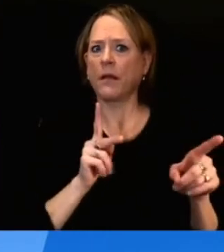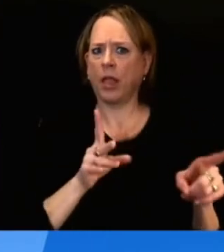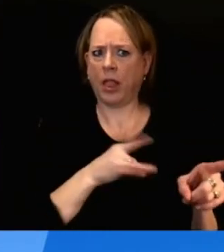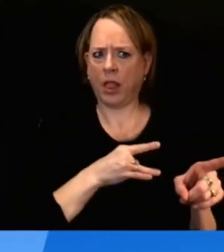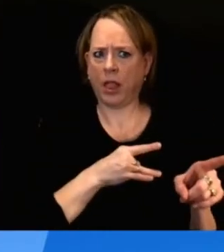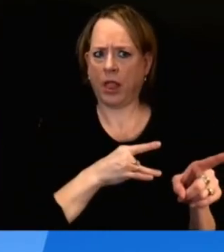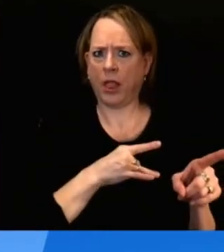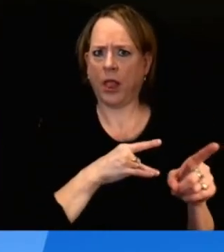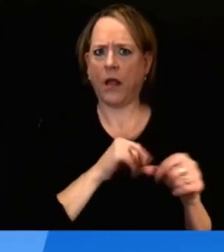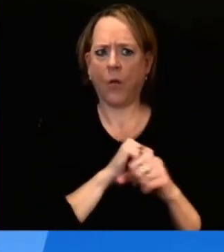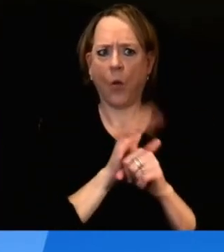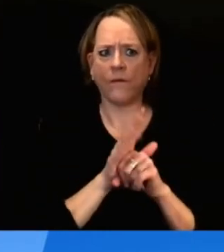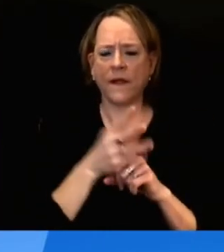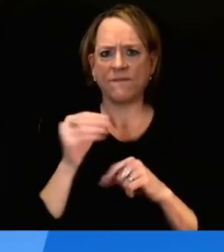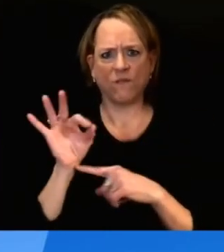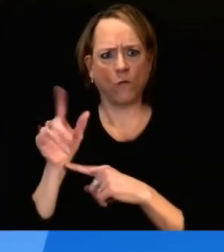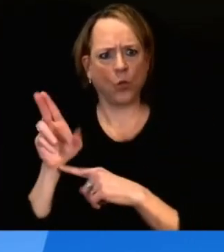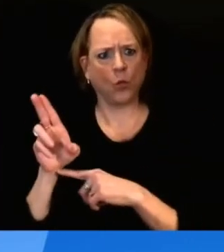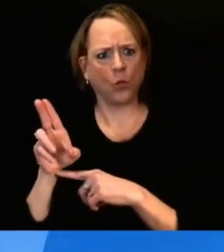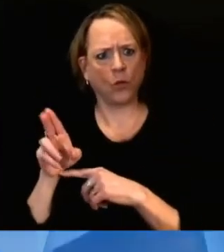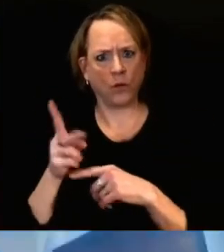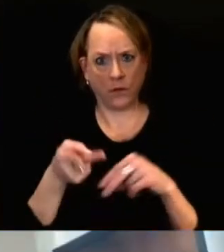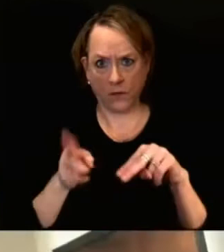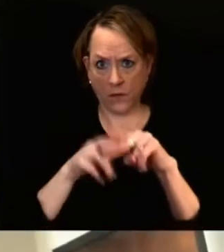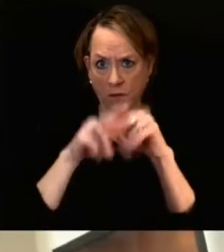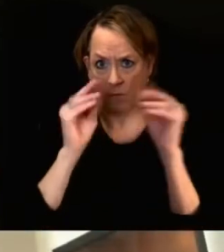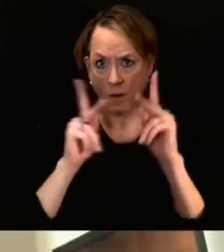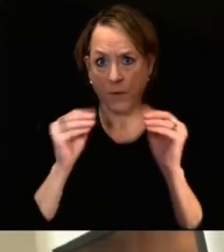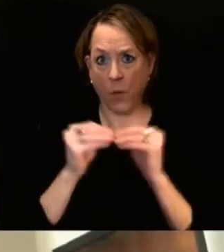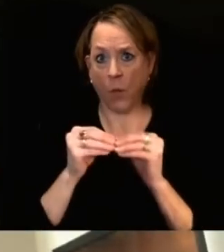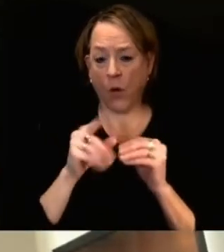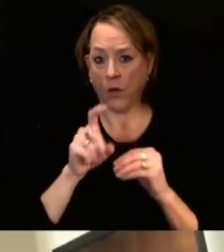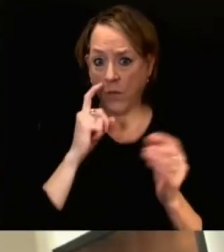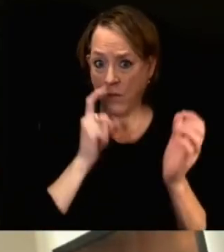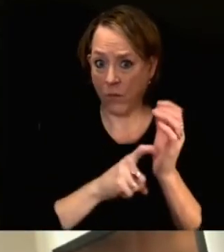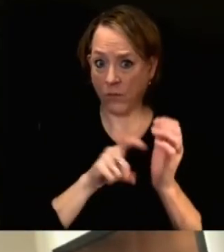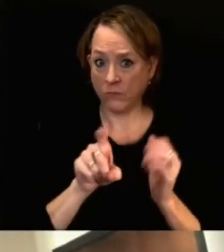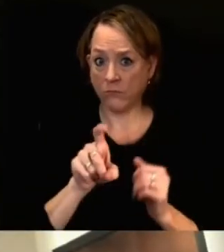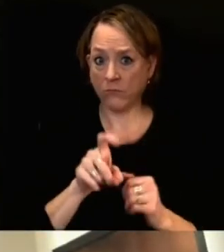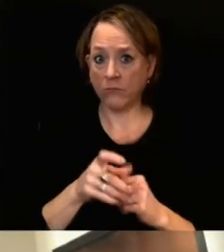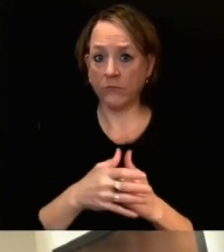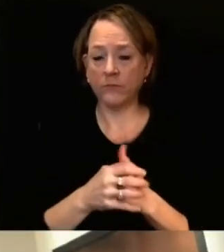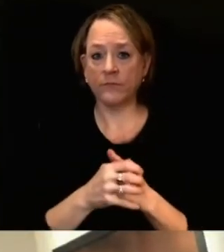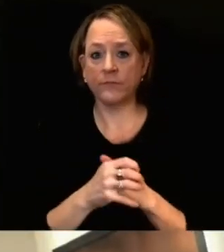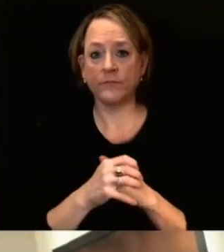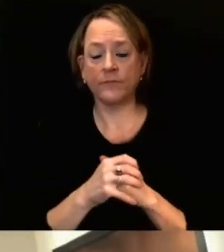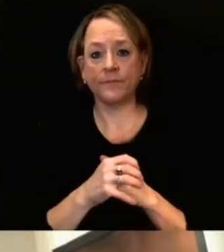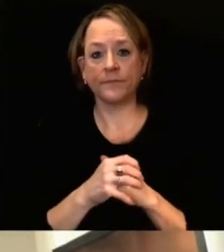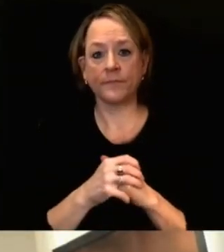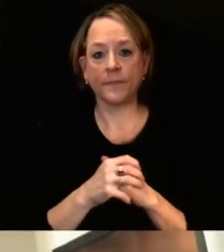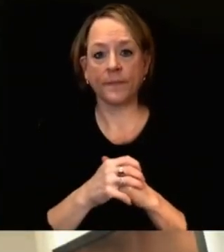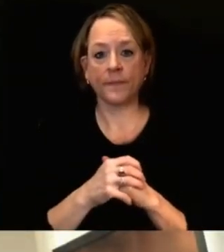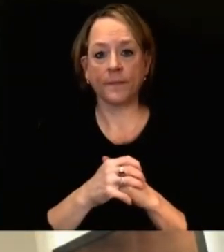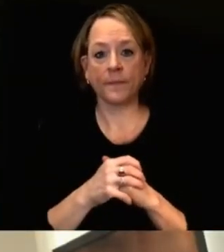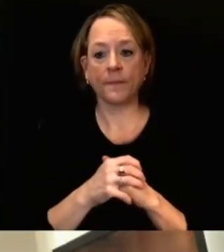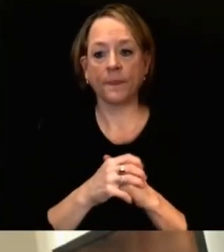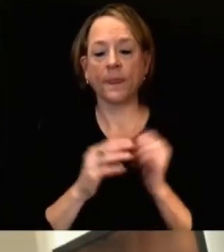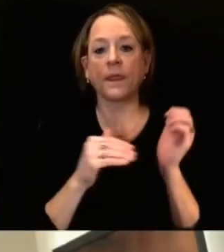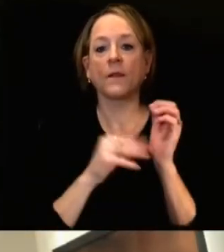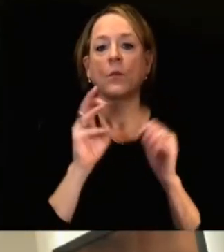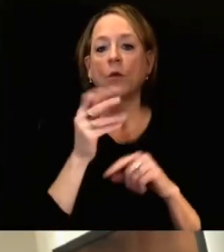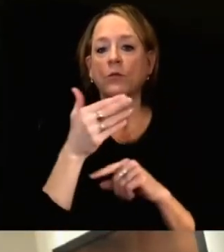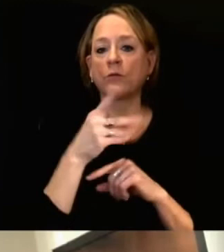You know, we've detected some cases of people who test positive for influenza and